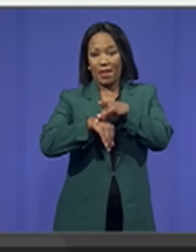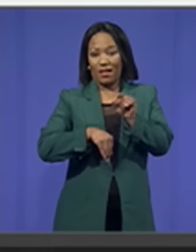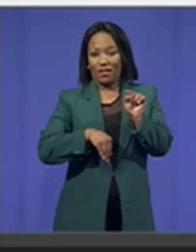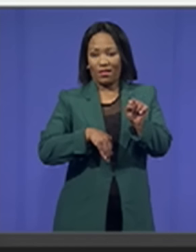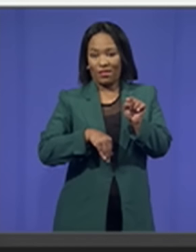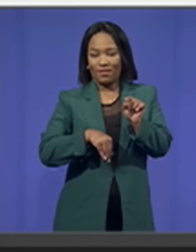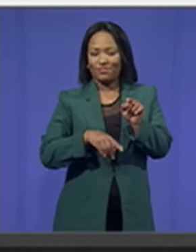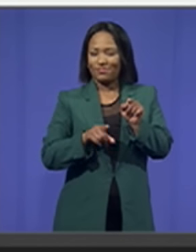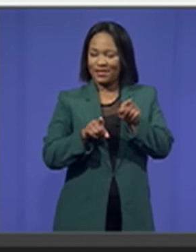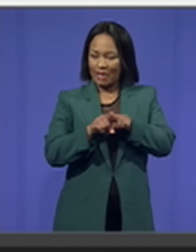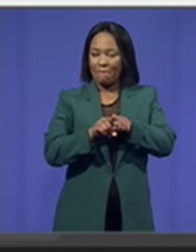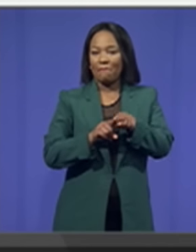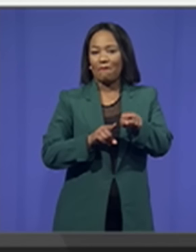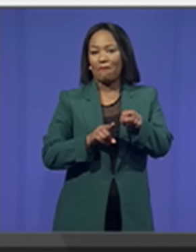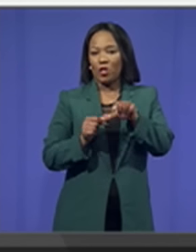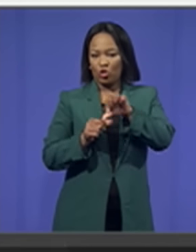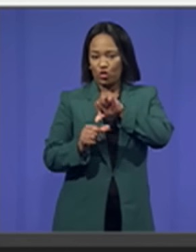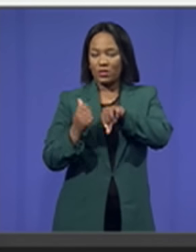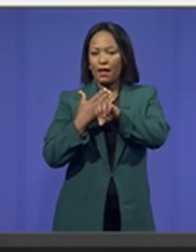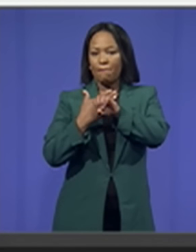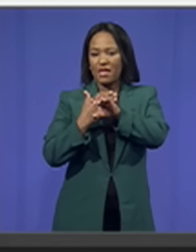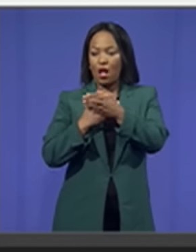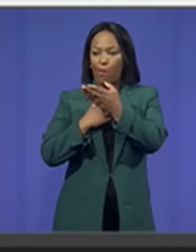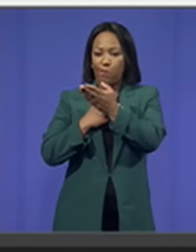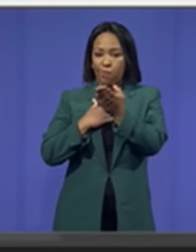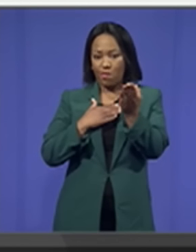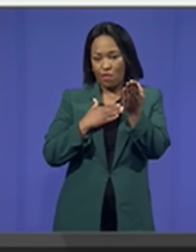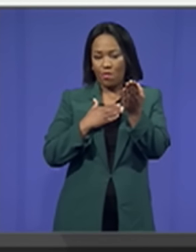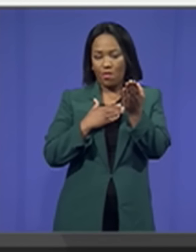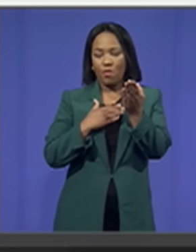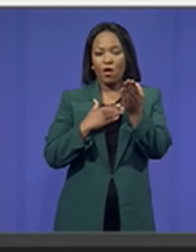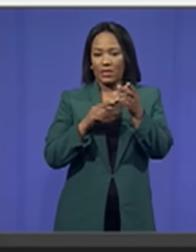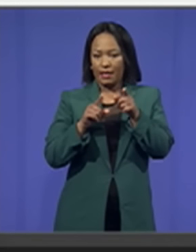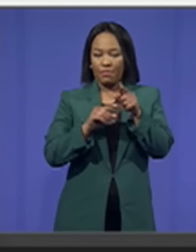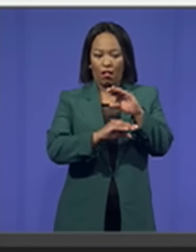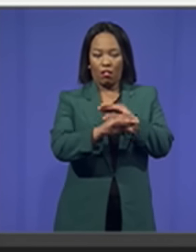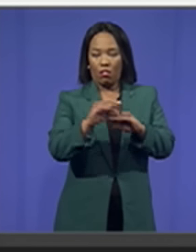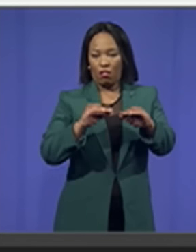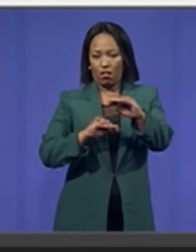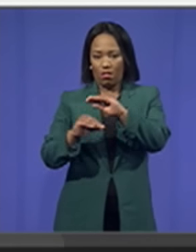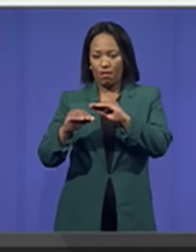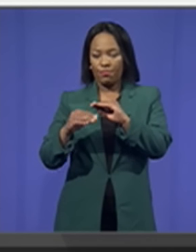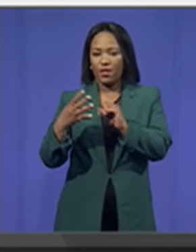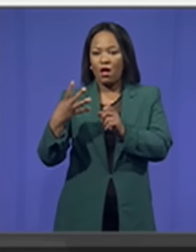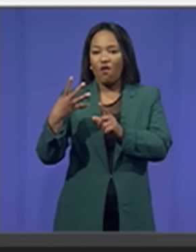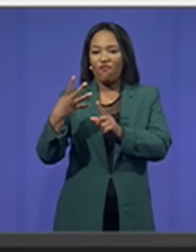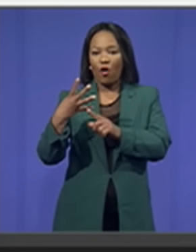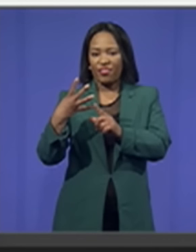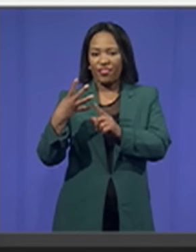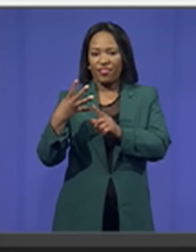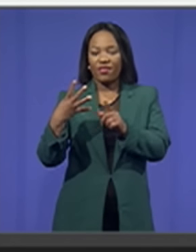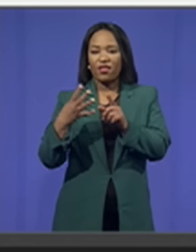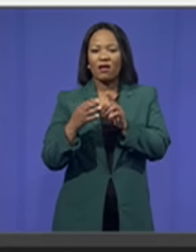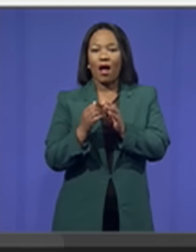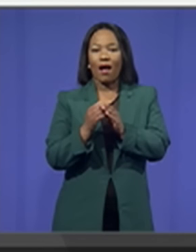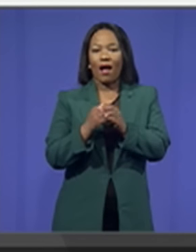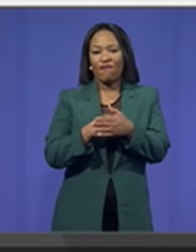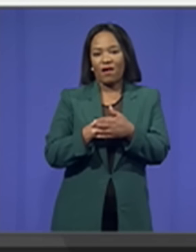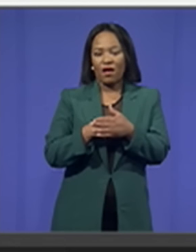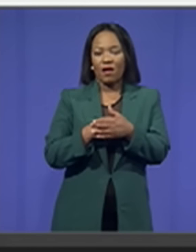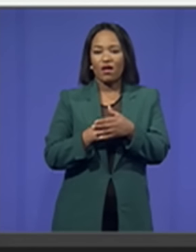which is also in the social and around the corridors. And then the fourth one is the alleged cover-up of matters pertaining